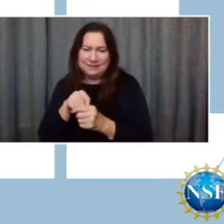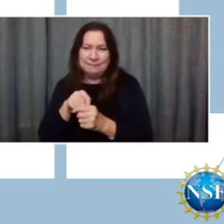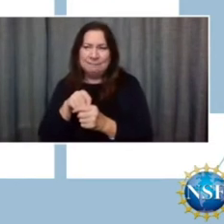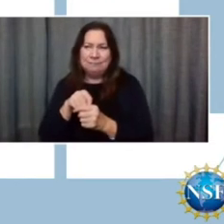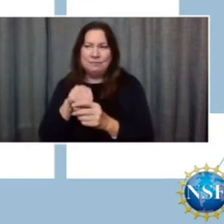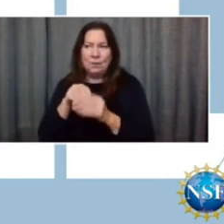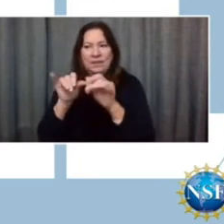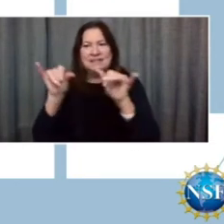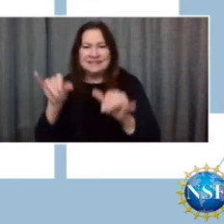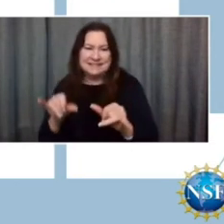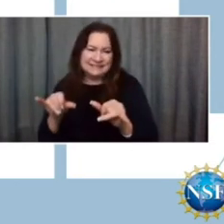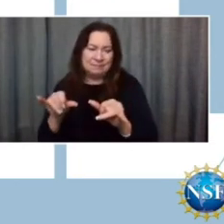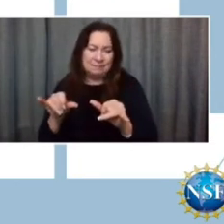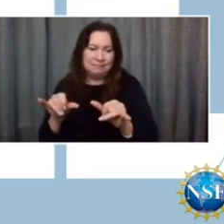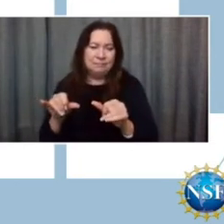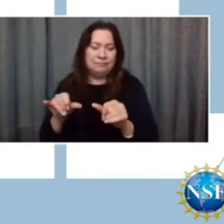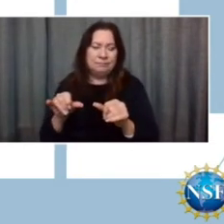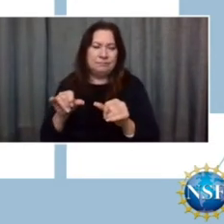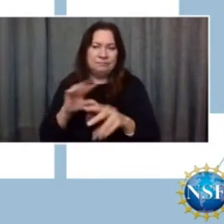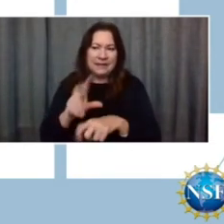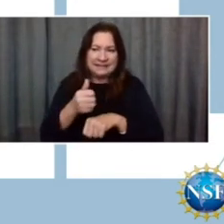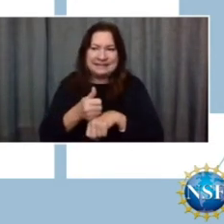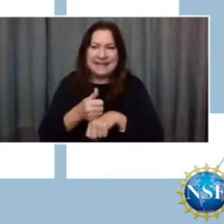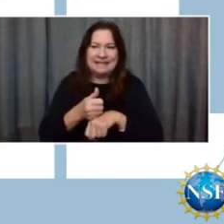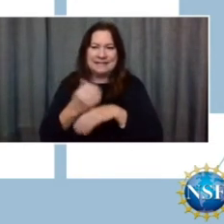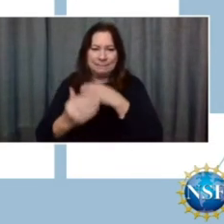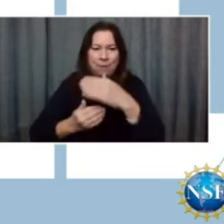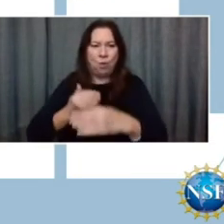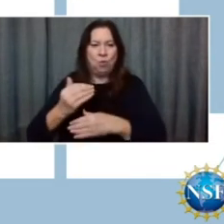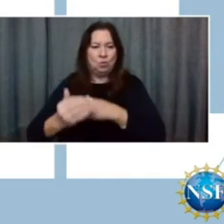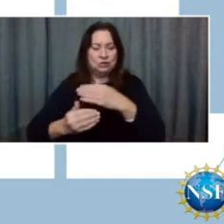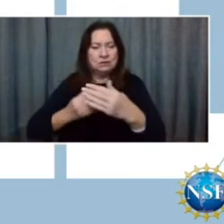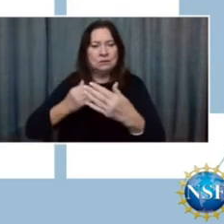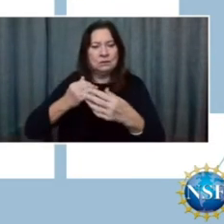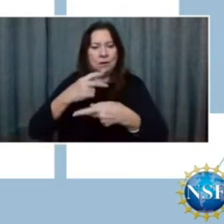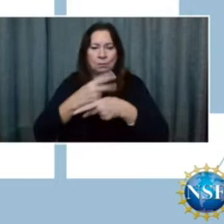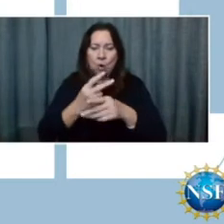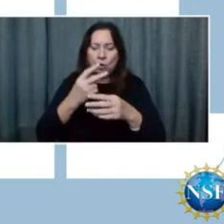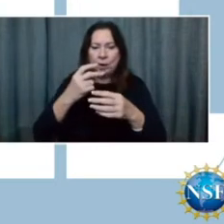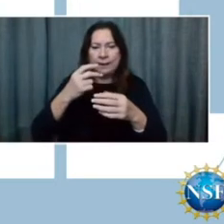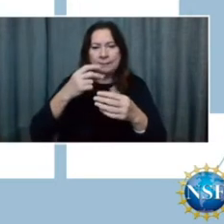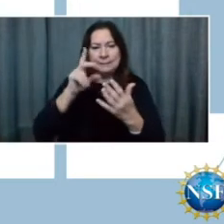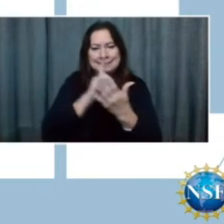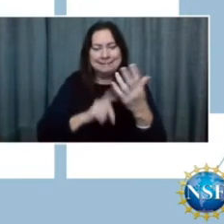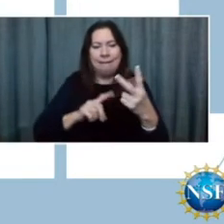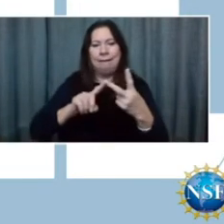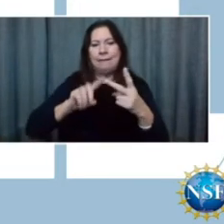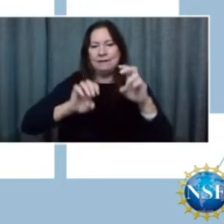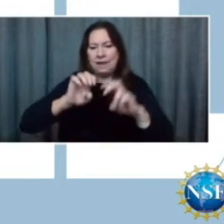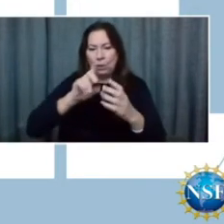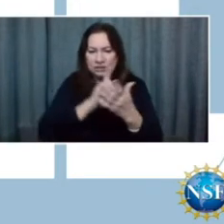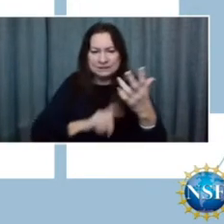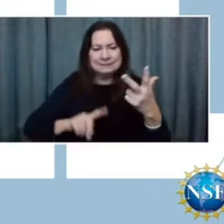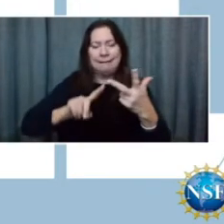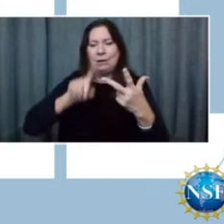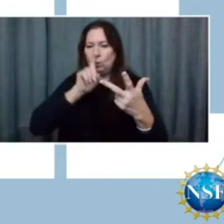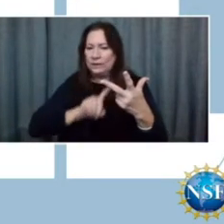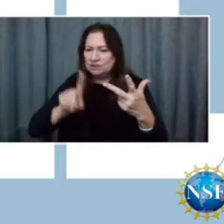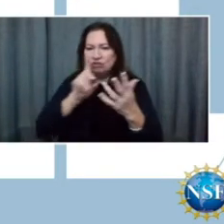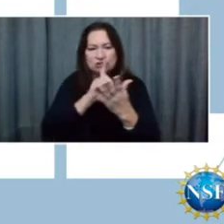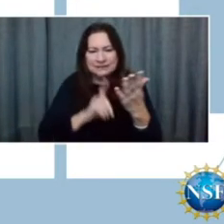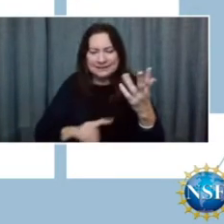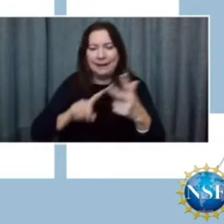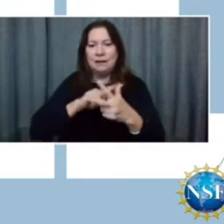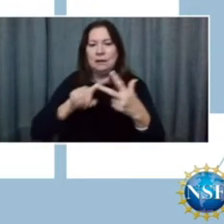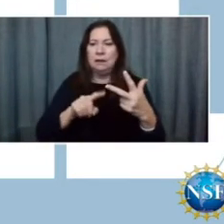as they are, it sets in motion program design, evaluation design, research design with